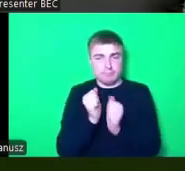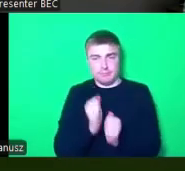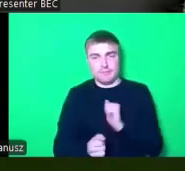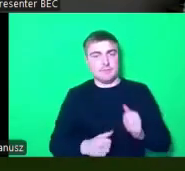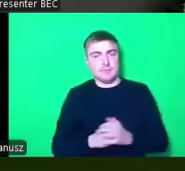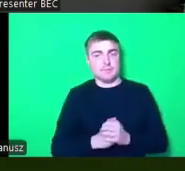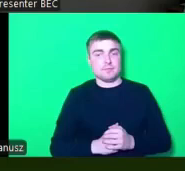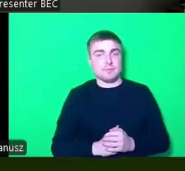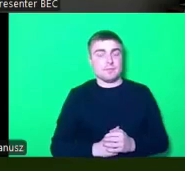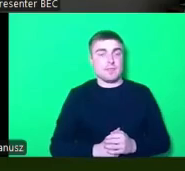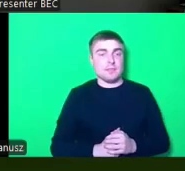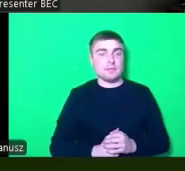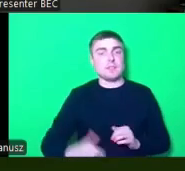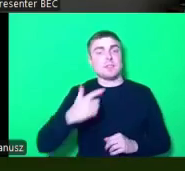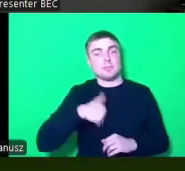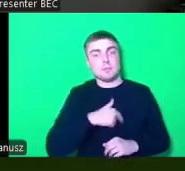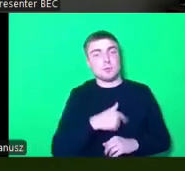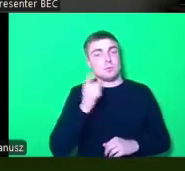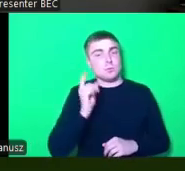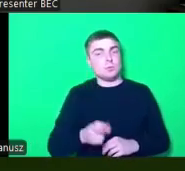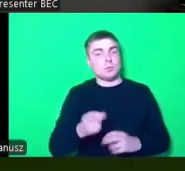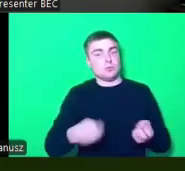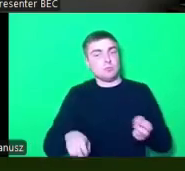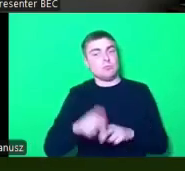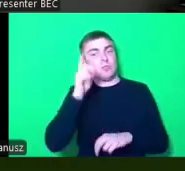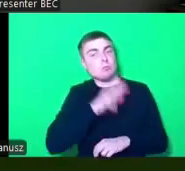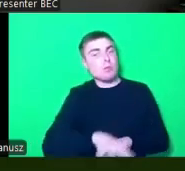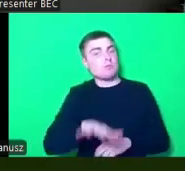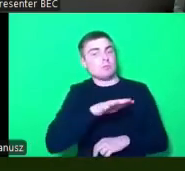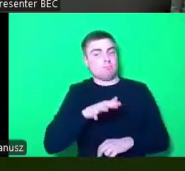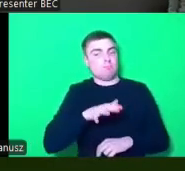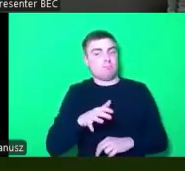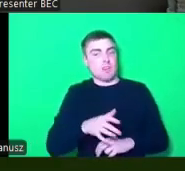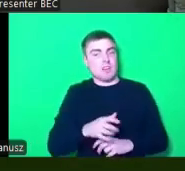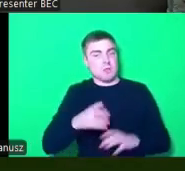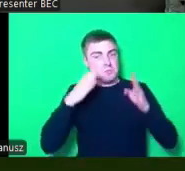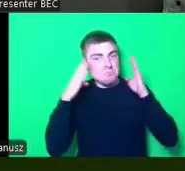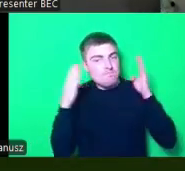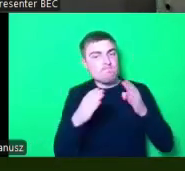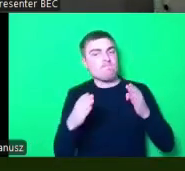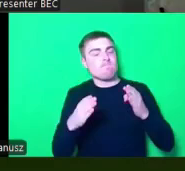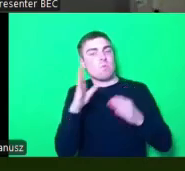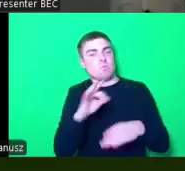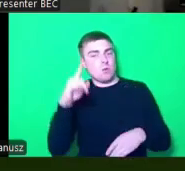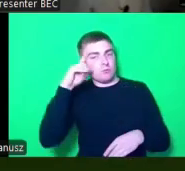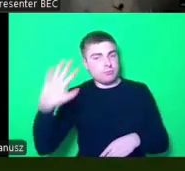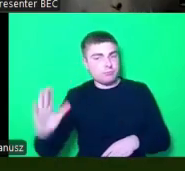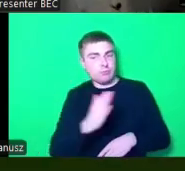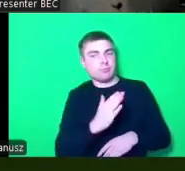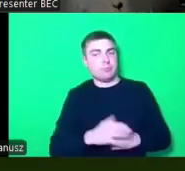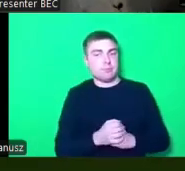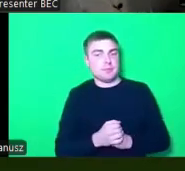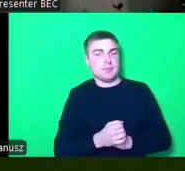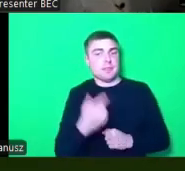associations, communities with our associated biodiversity in our systems? And we lack a lot of scientific knowledge on that.